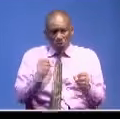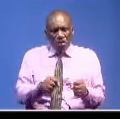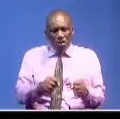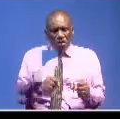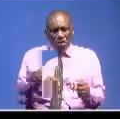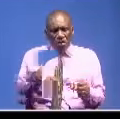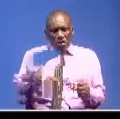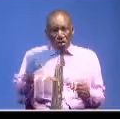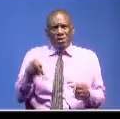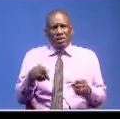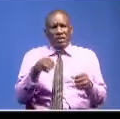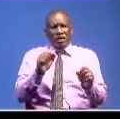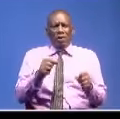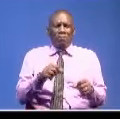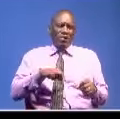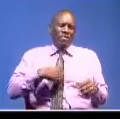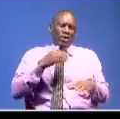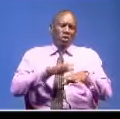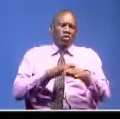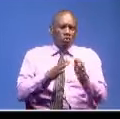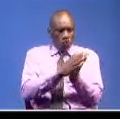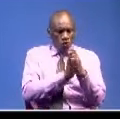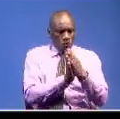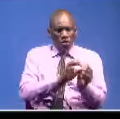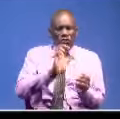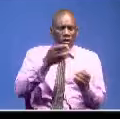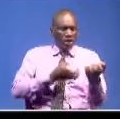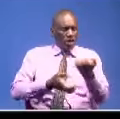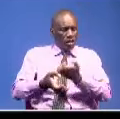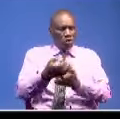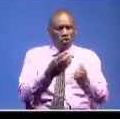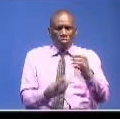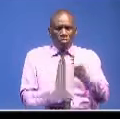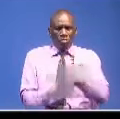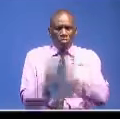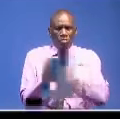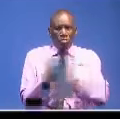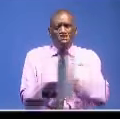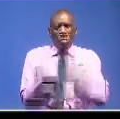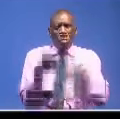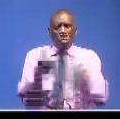moves, PPPs could turn into a feel-good story of Kenya's